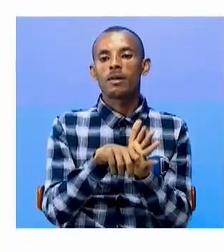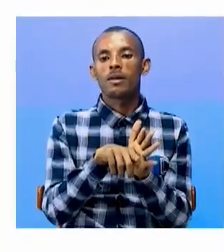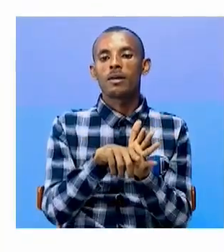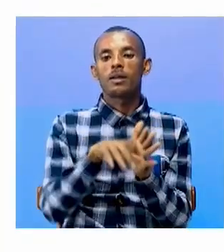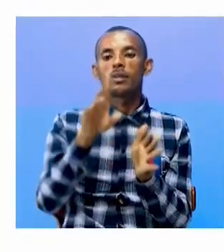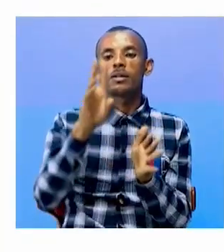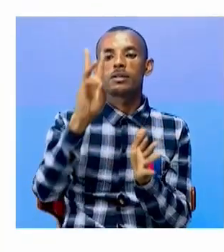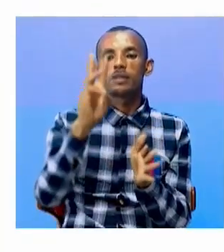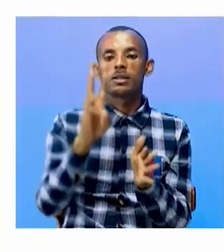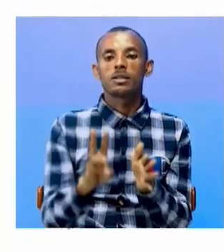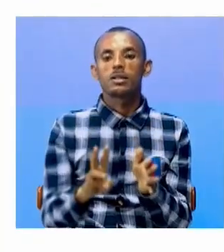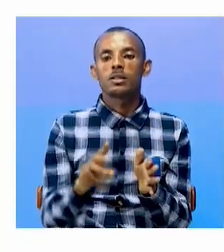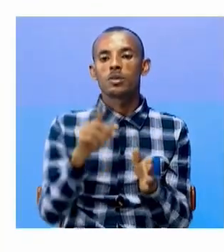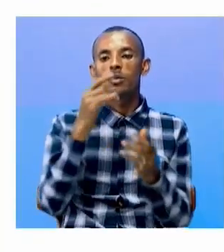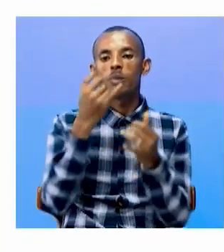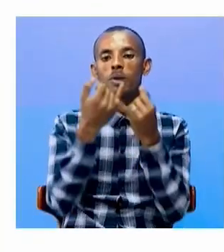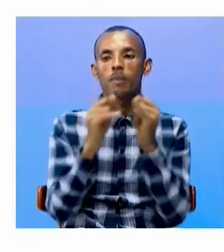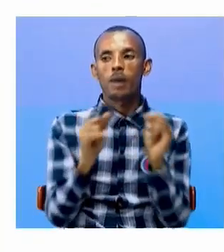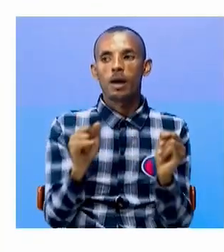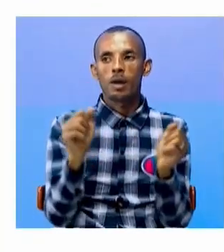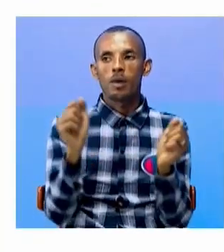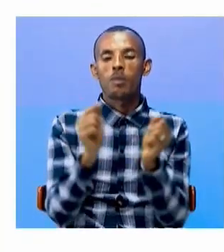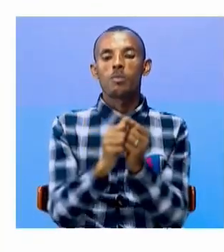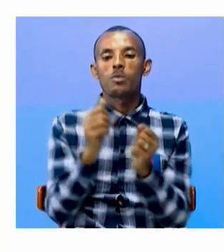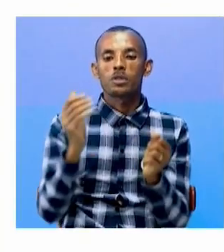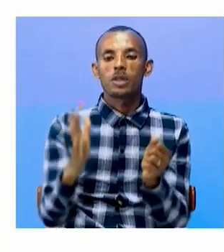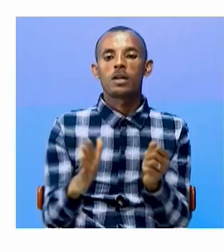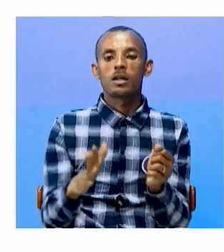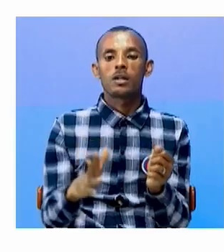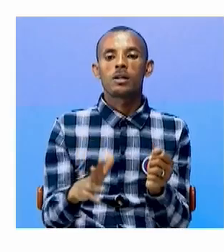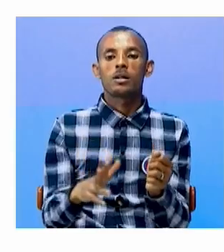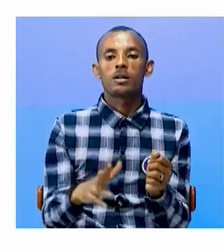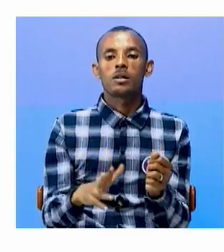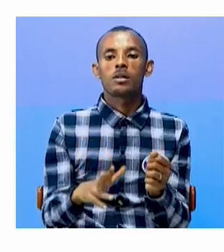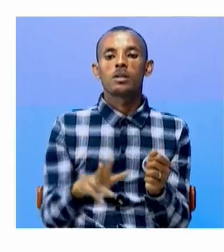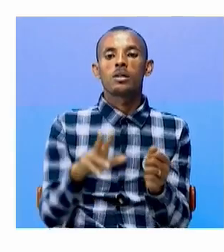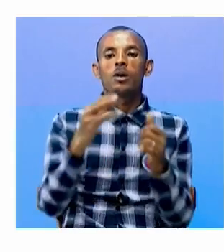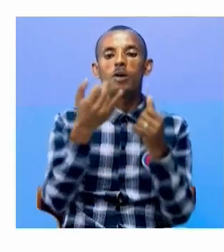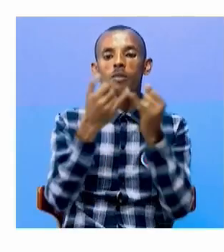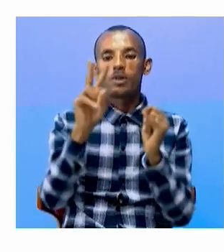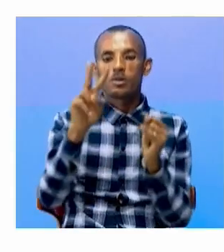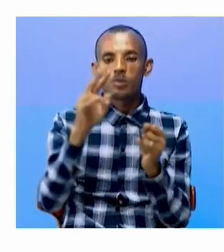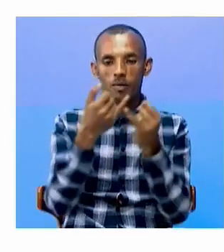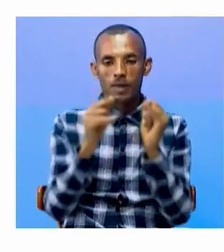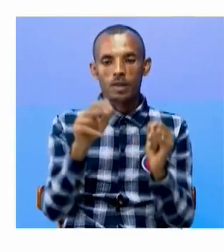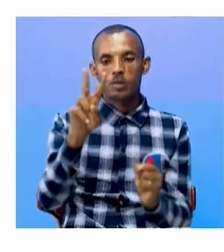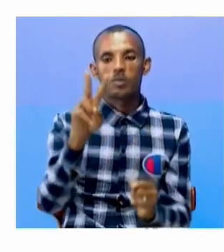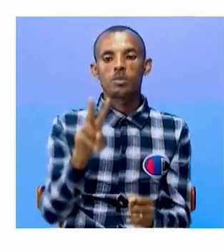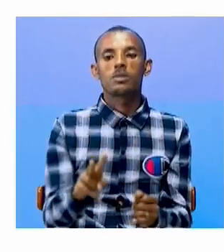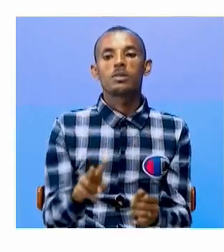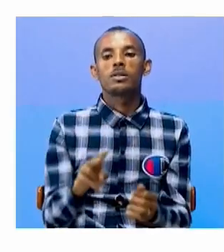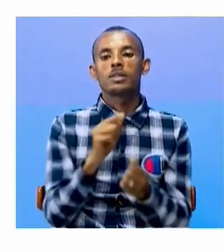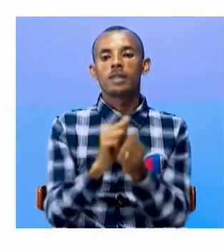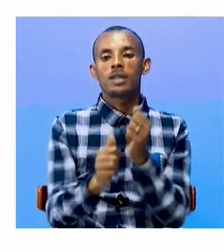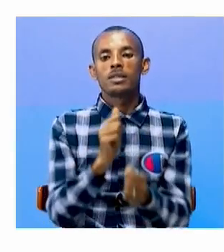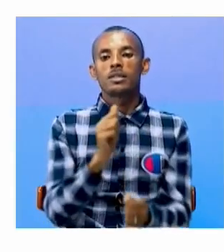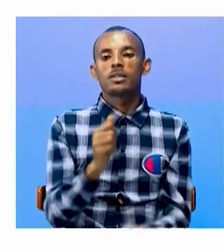-6. And you divide both sides by 2 to find the value of x. And this cancels